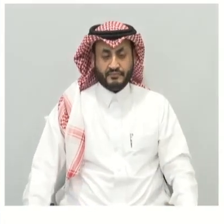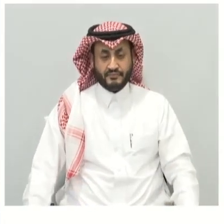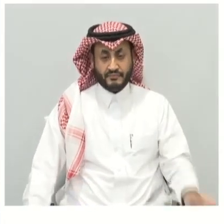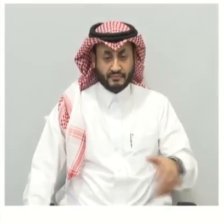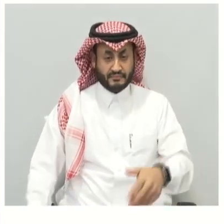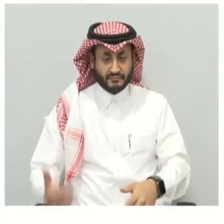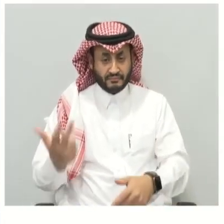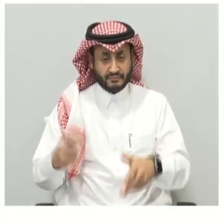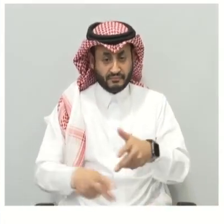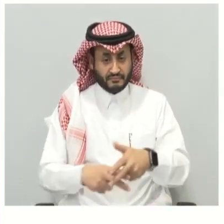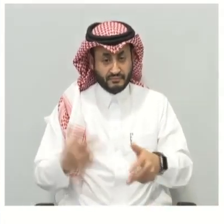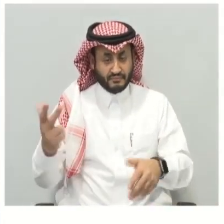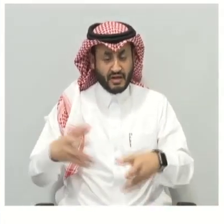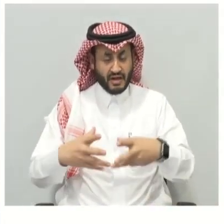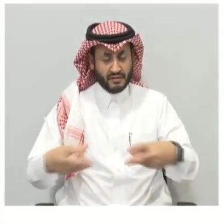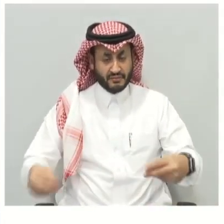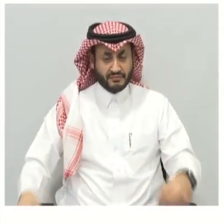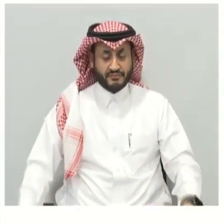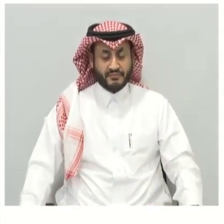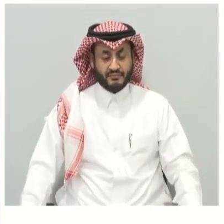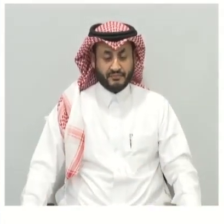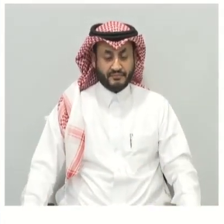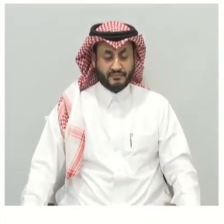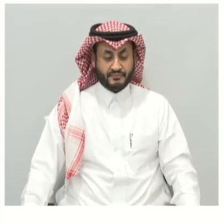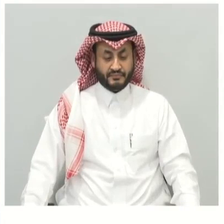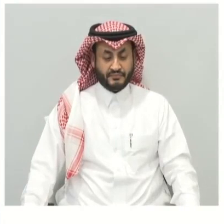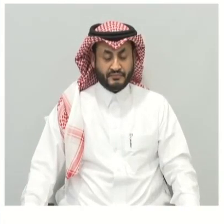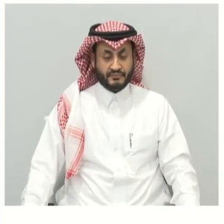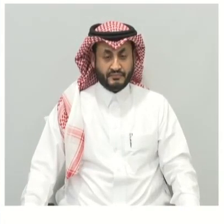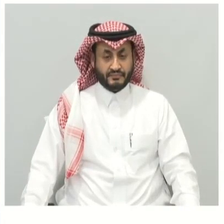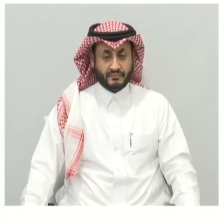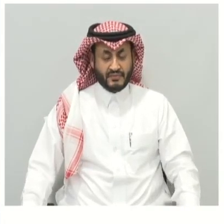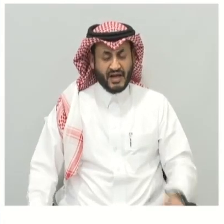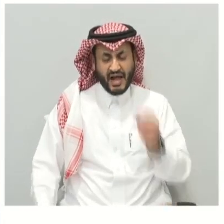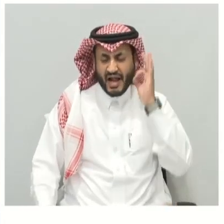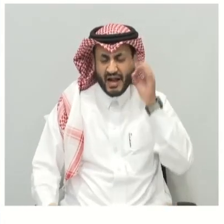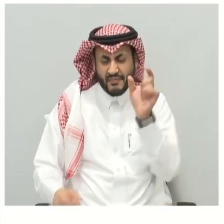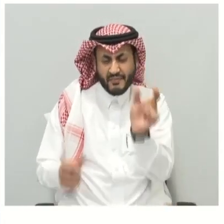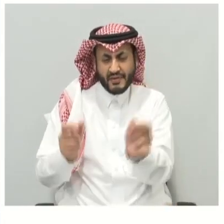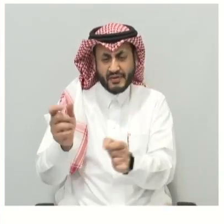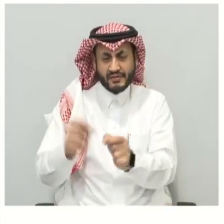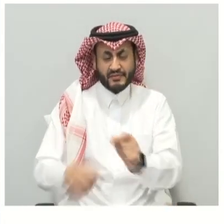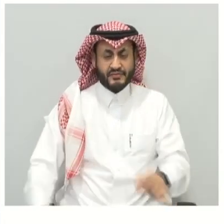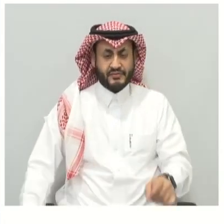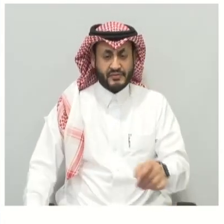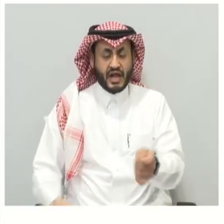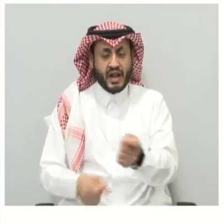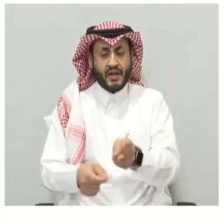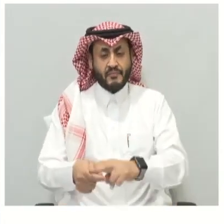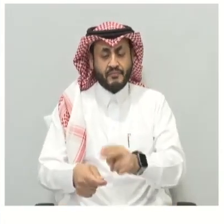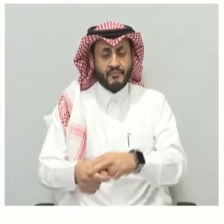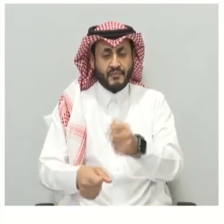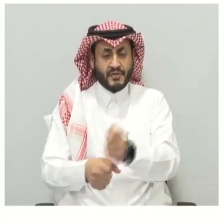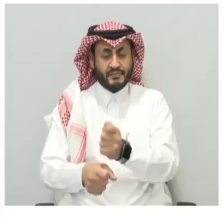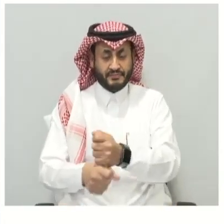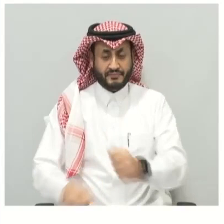third one and the last unit in this semester, we're going to listen to specific details about daily activities and daily